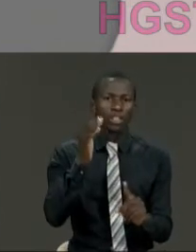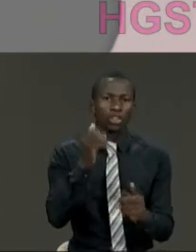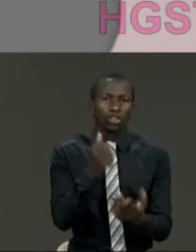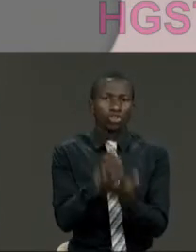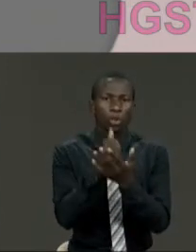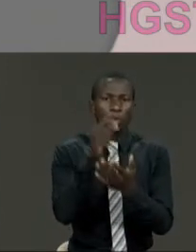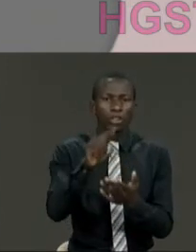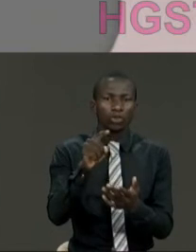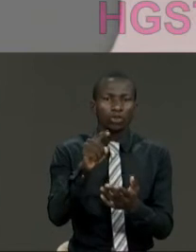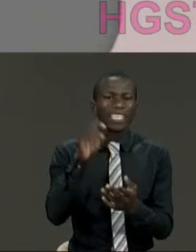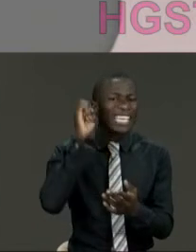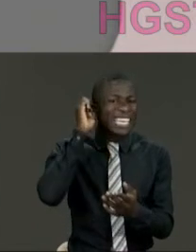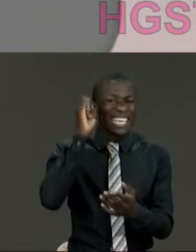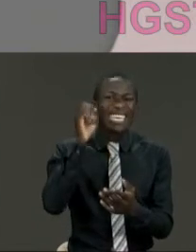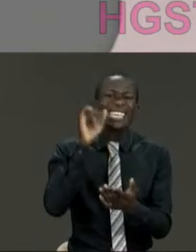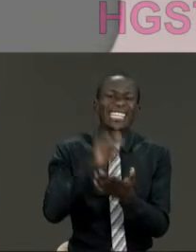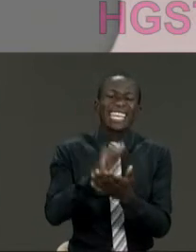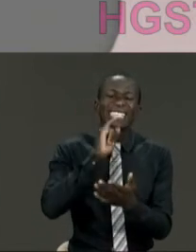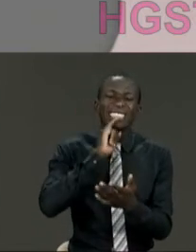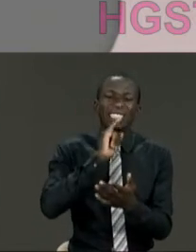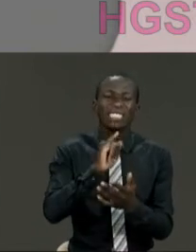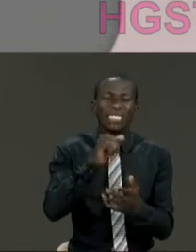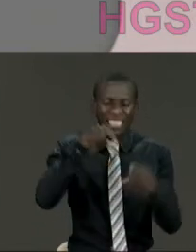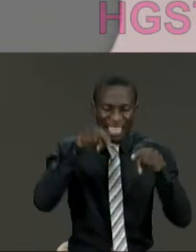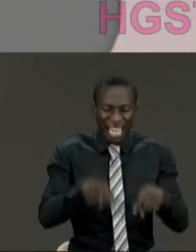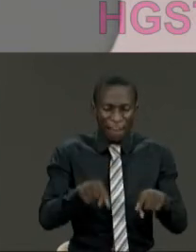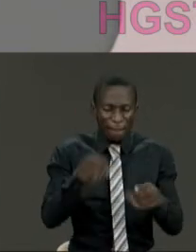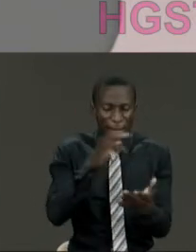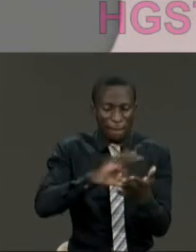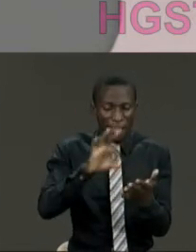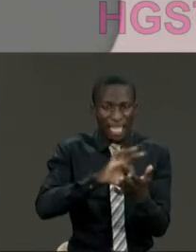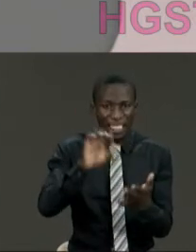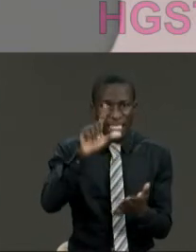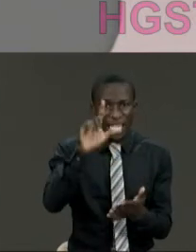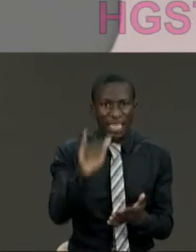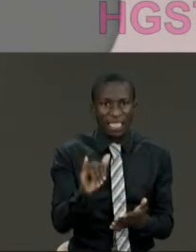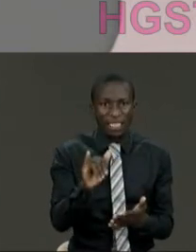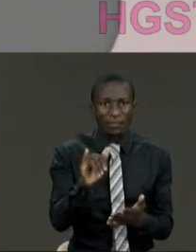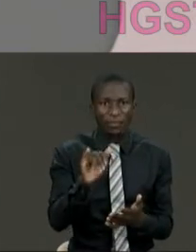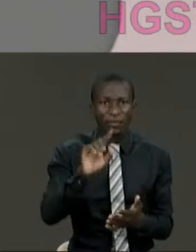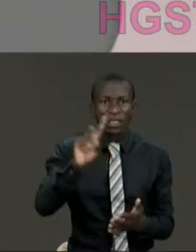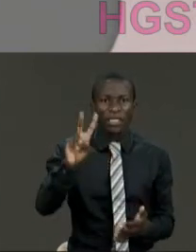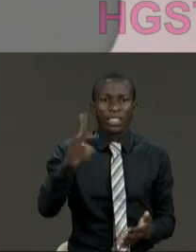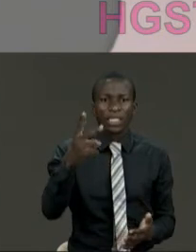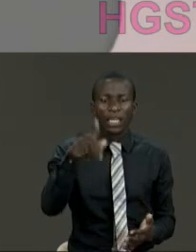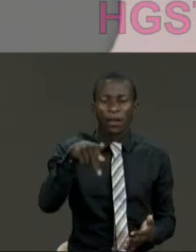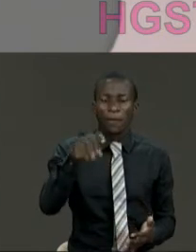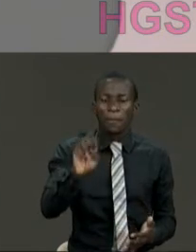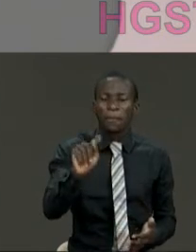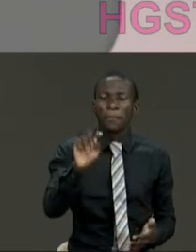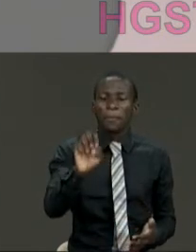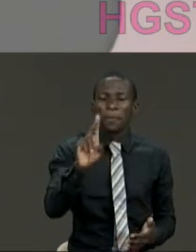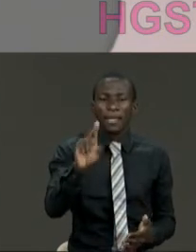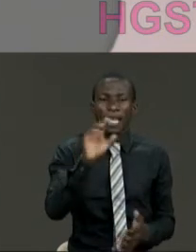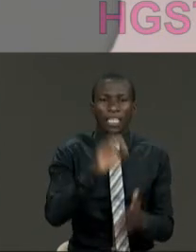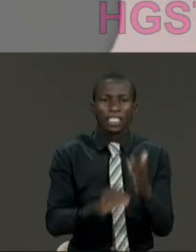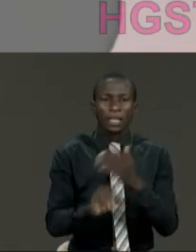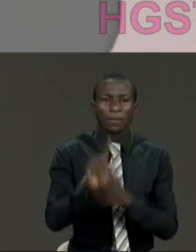In 2 Samuel chapter 6, when you begin to read from verse 1, or let's say from